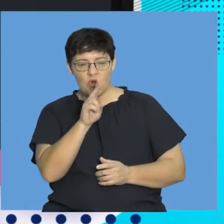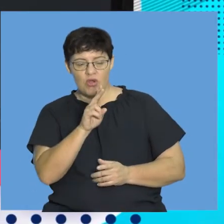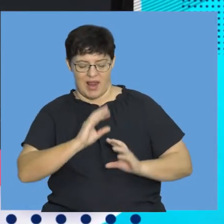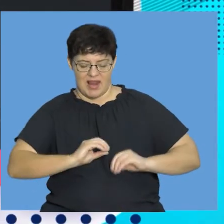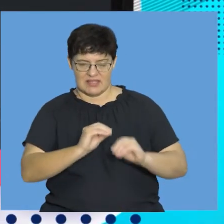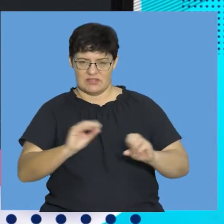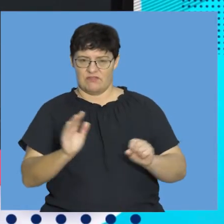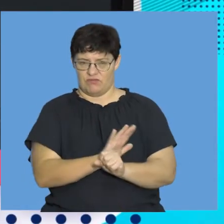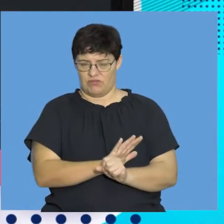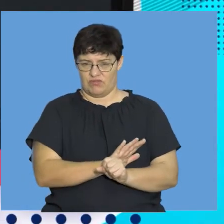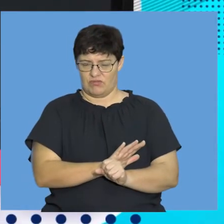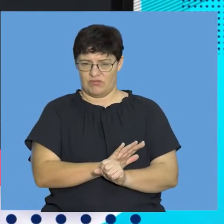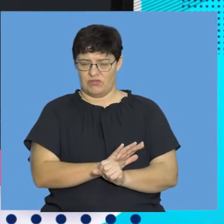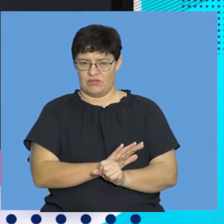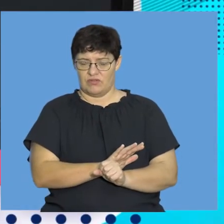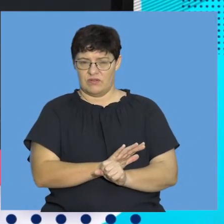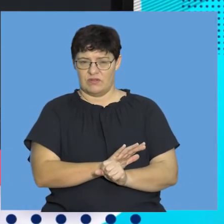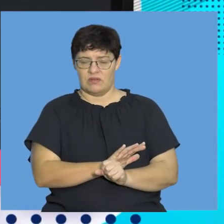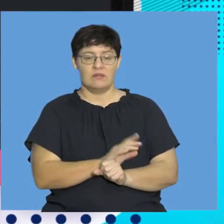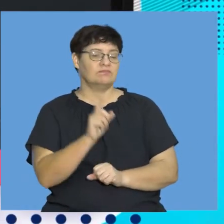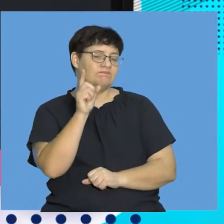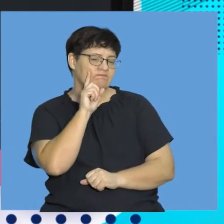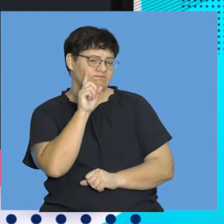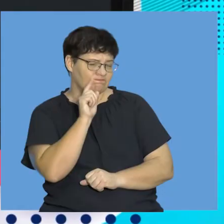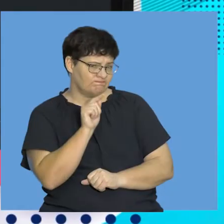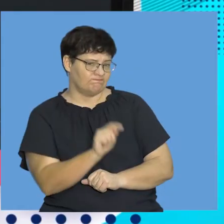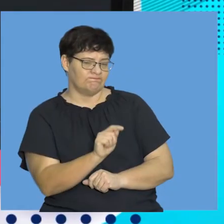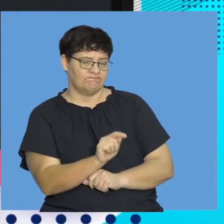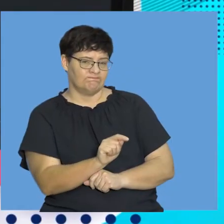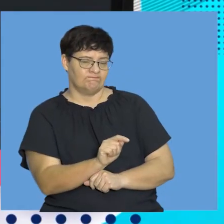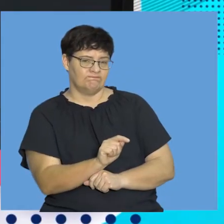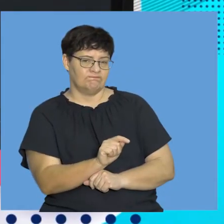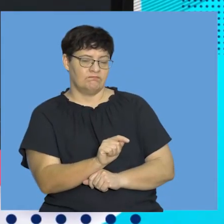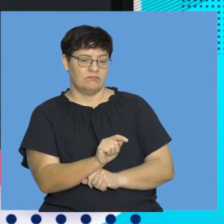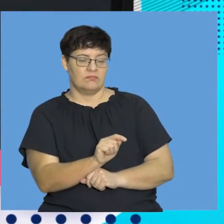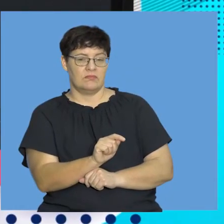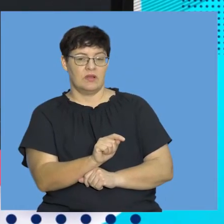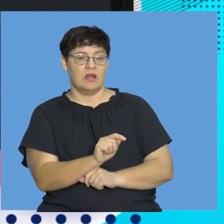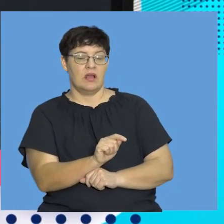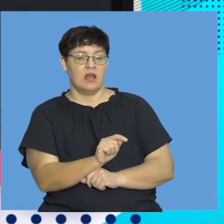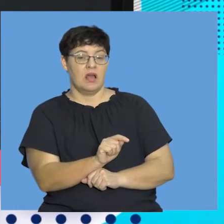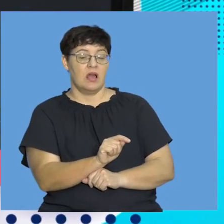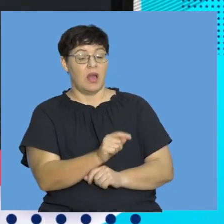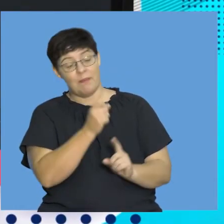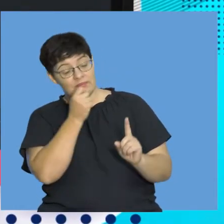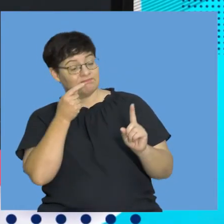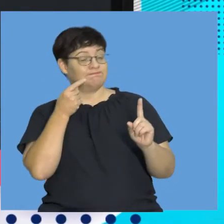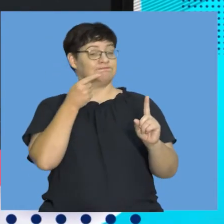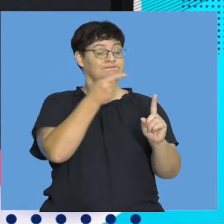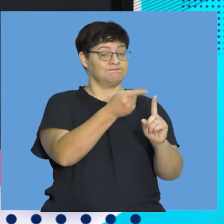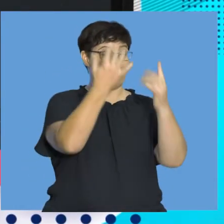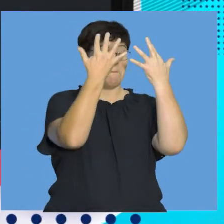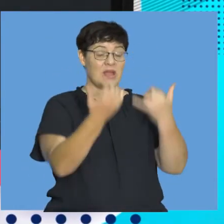if we look at our entire lesson, you will see that the purpose, the